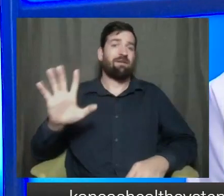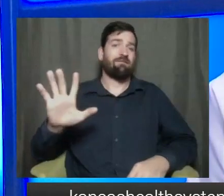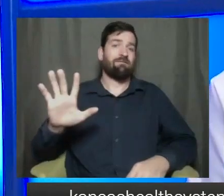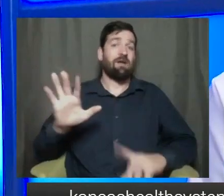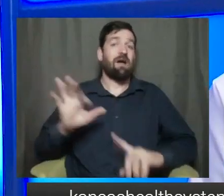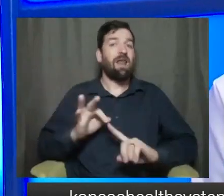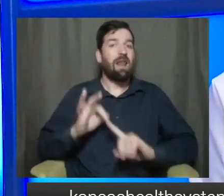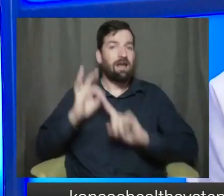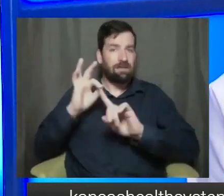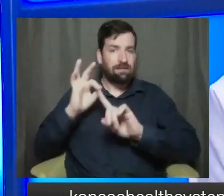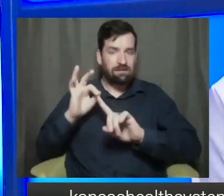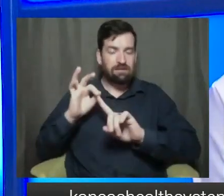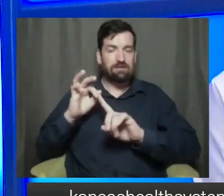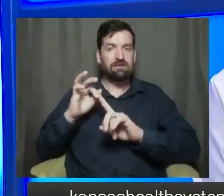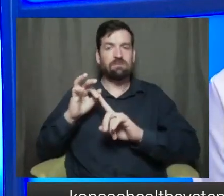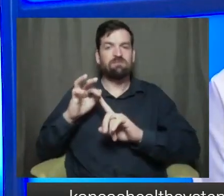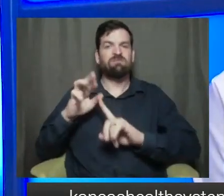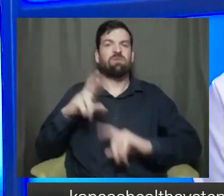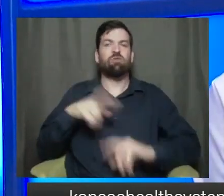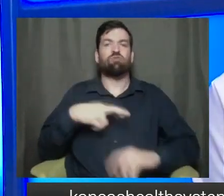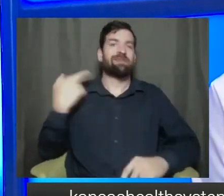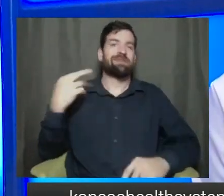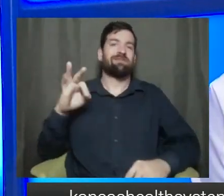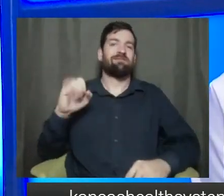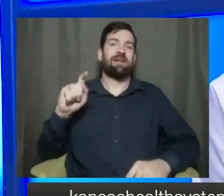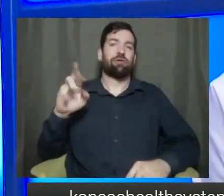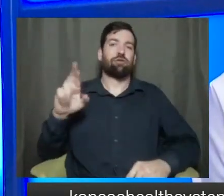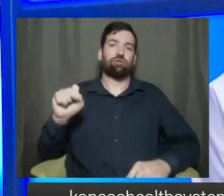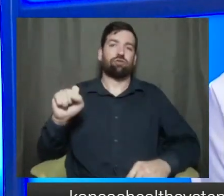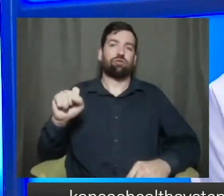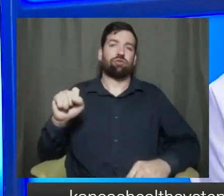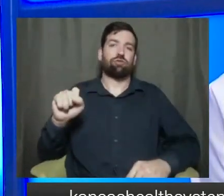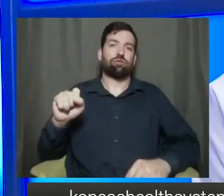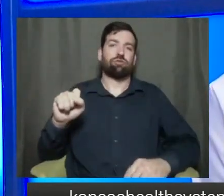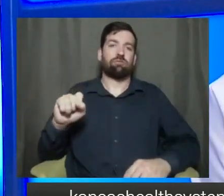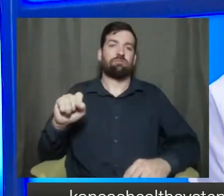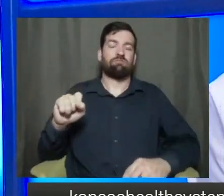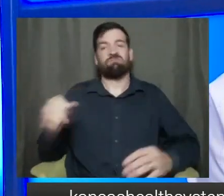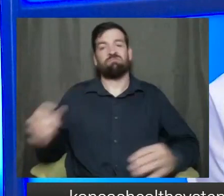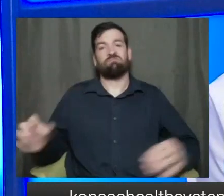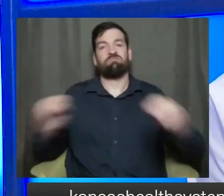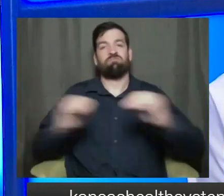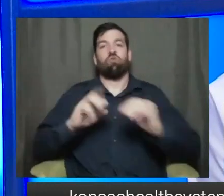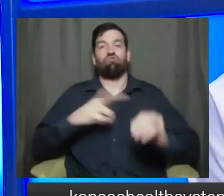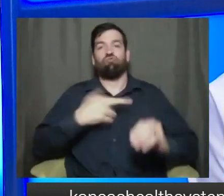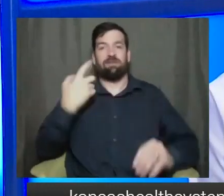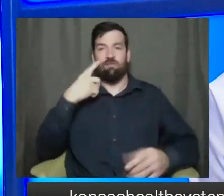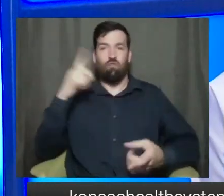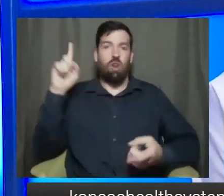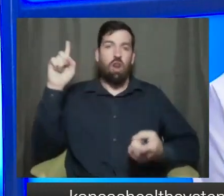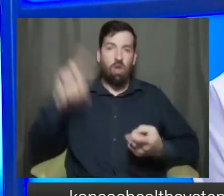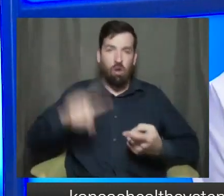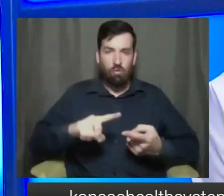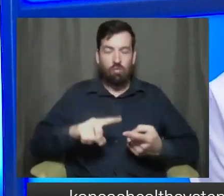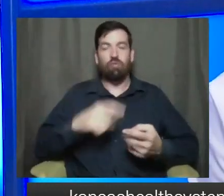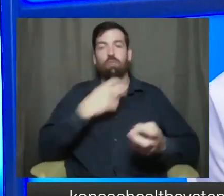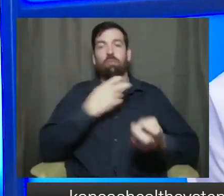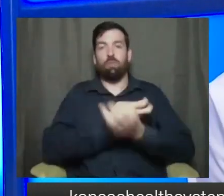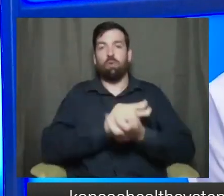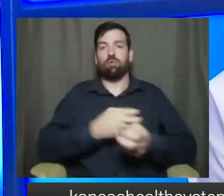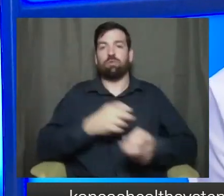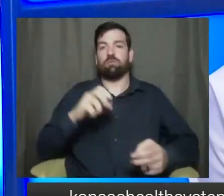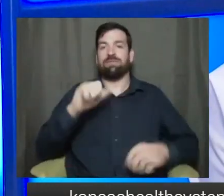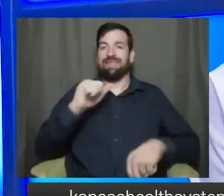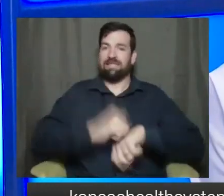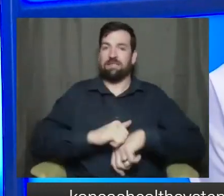some risk factors that would increase a patient's risk of having a lower bone mineral density earlier. And those